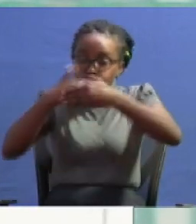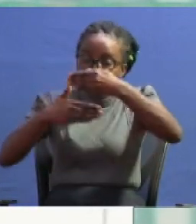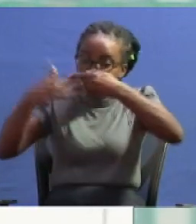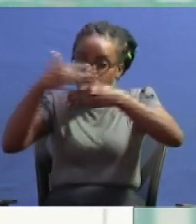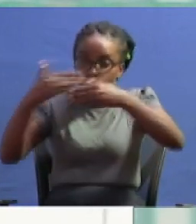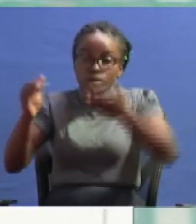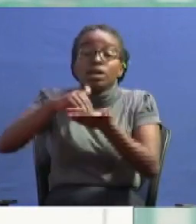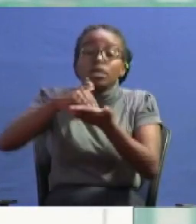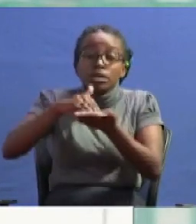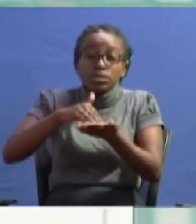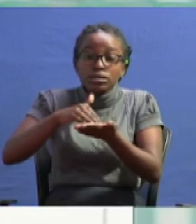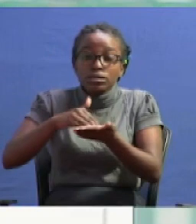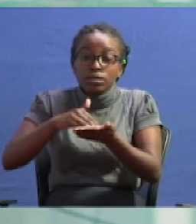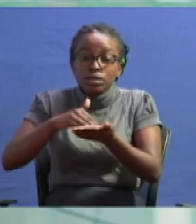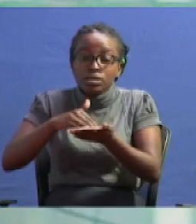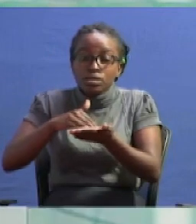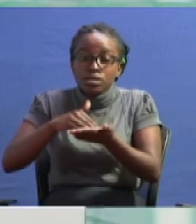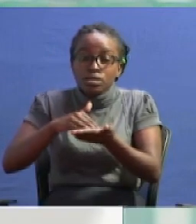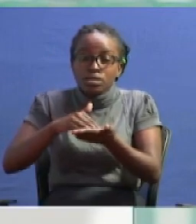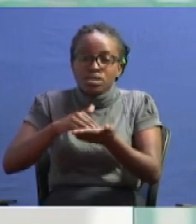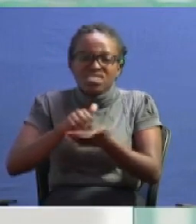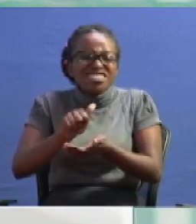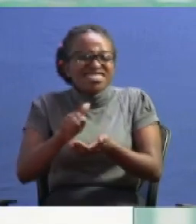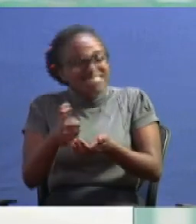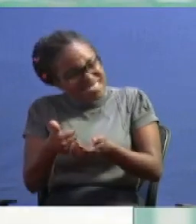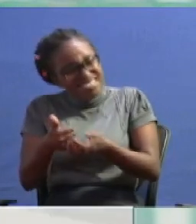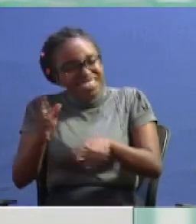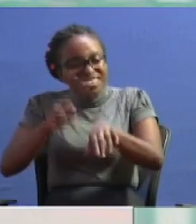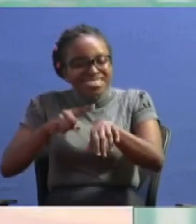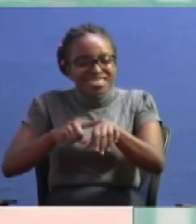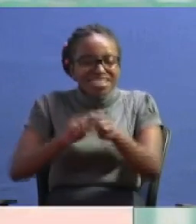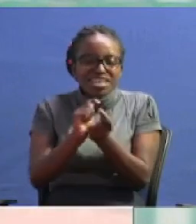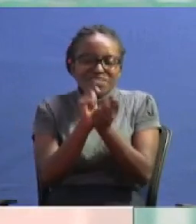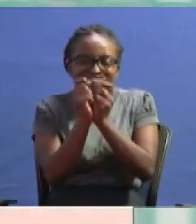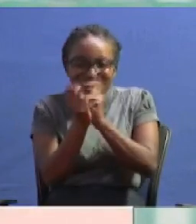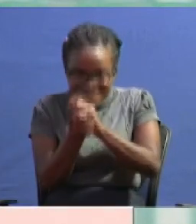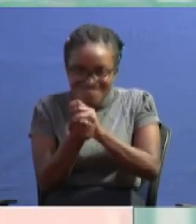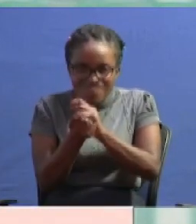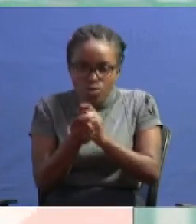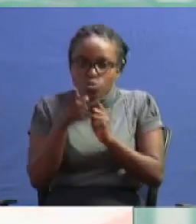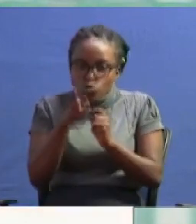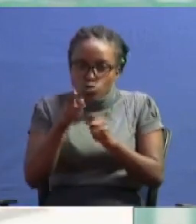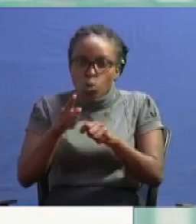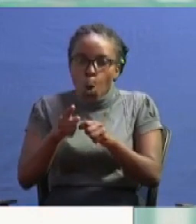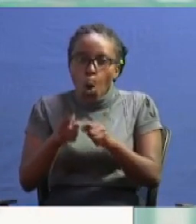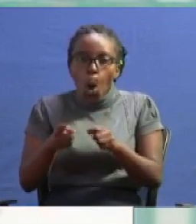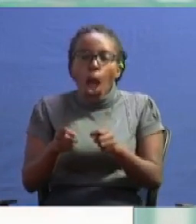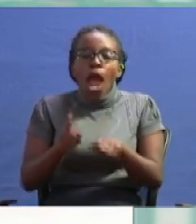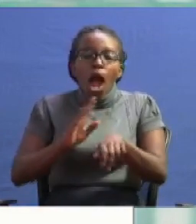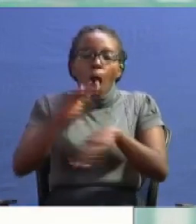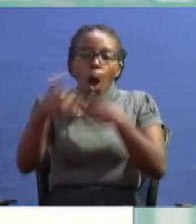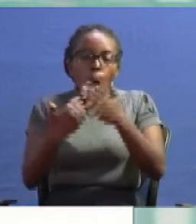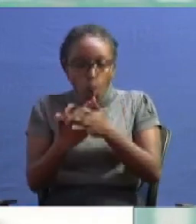man. But other times, it can transform you. Because now he has advisors. Now he has an infrastructure,